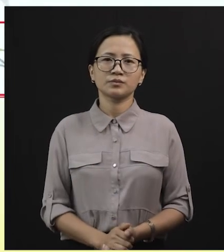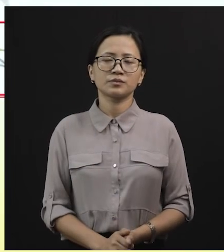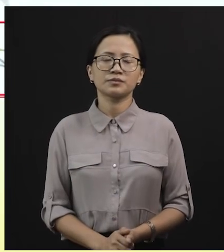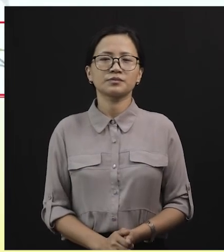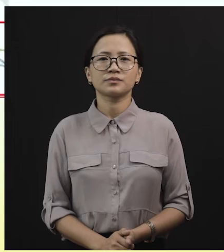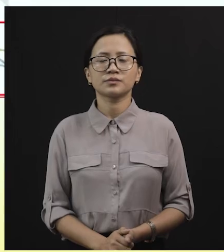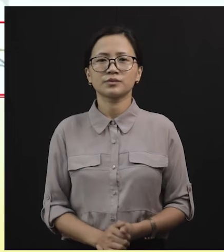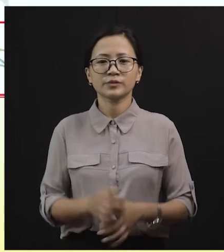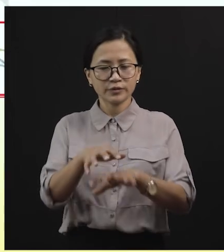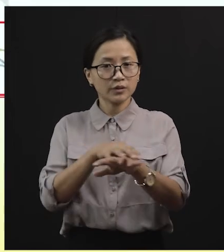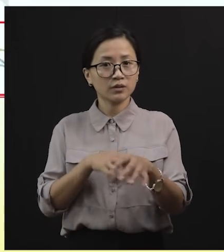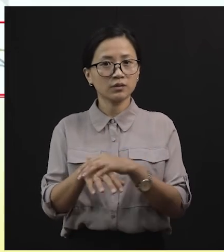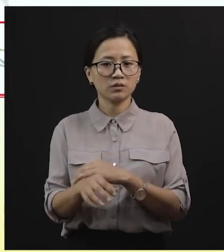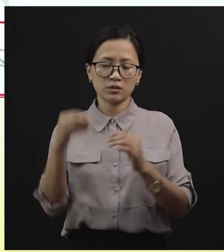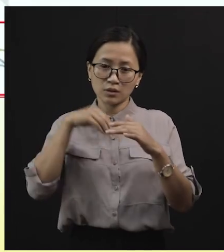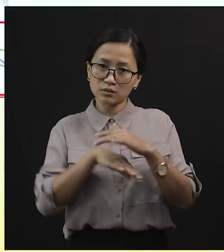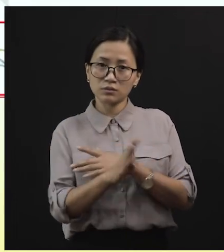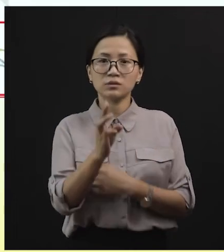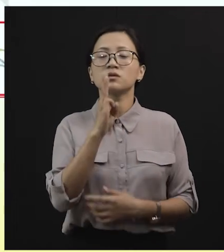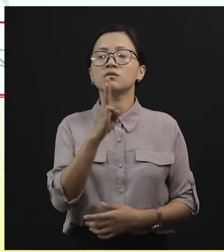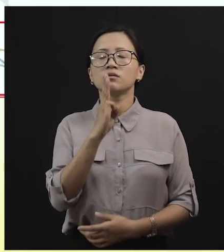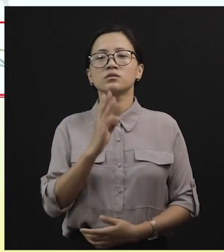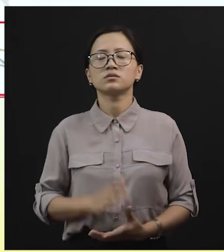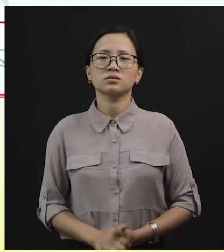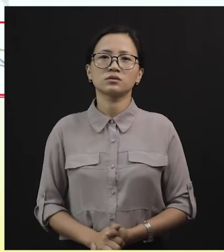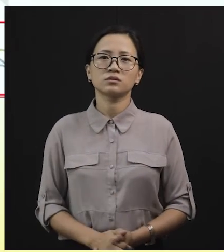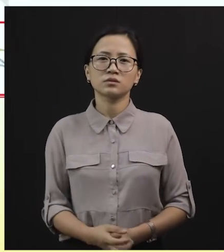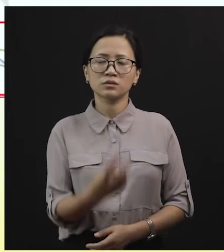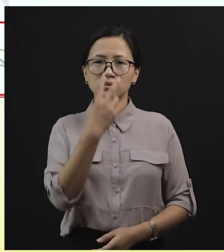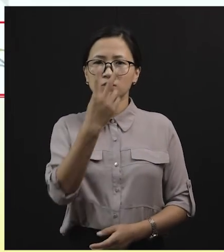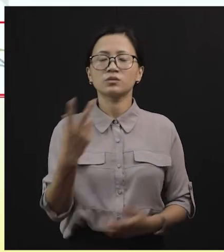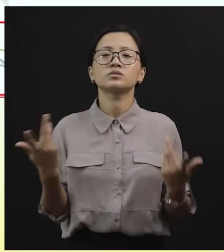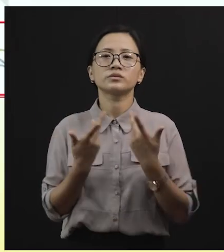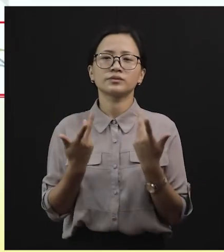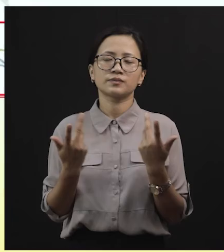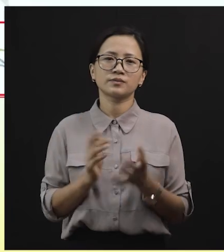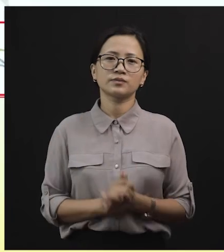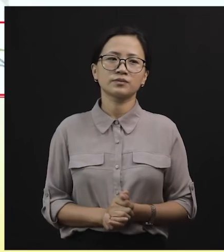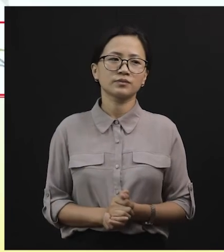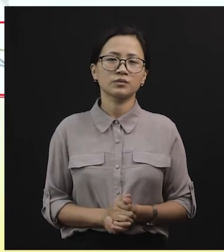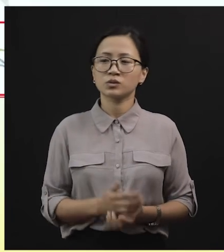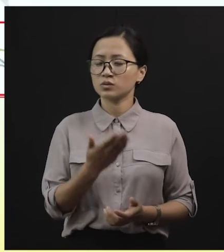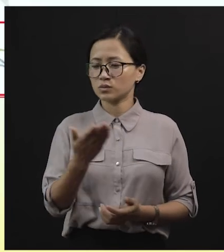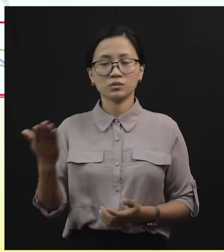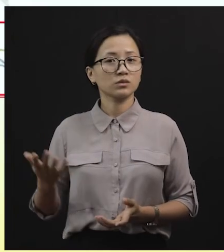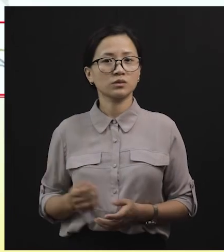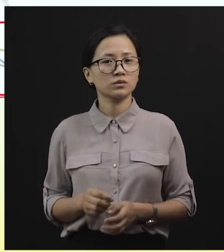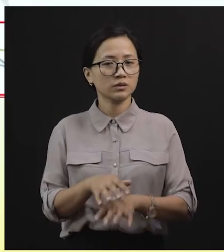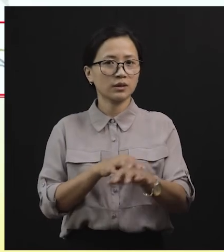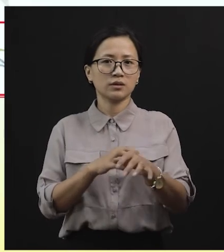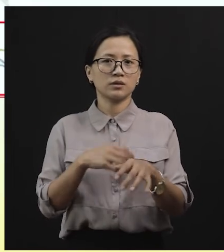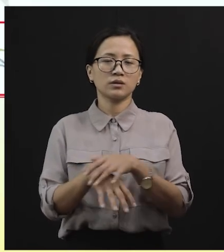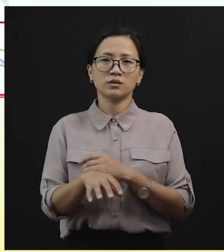are also animals under the water. What we have seen is are those dead animals which